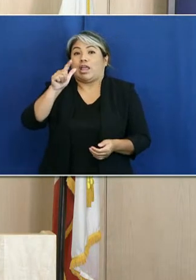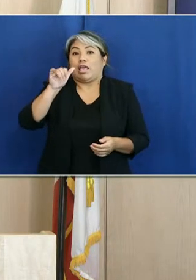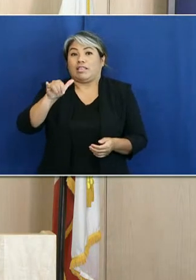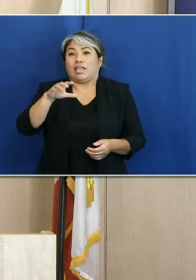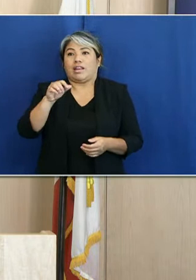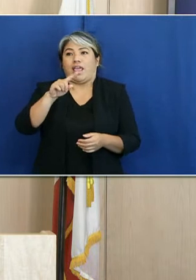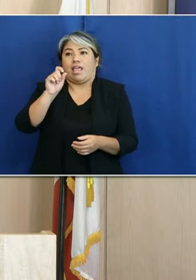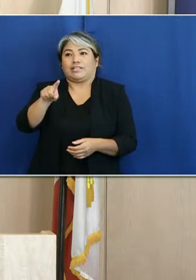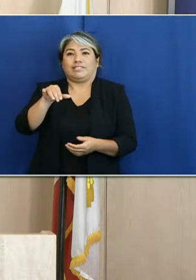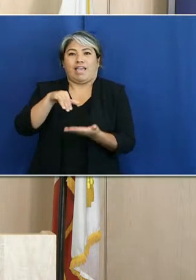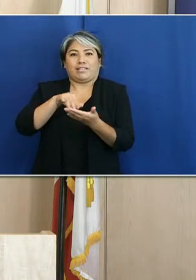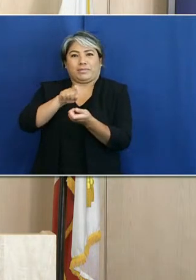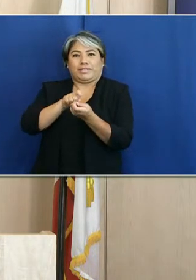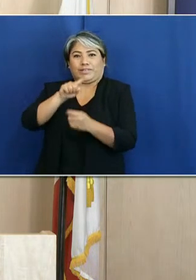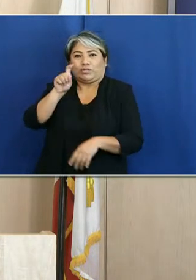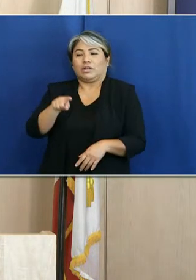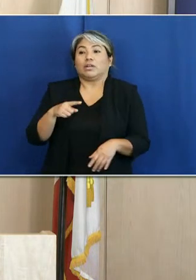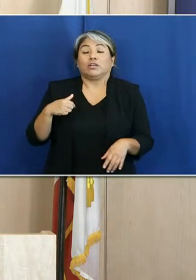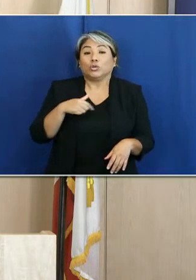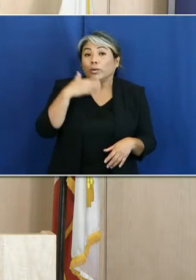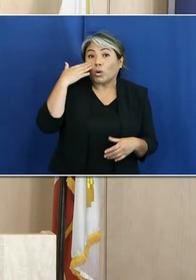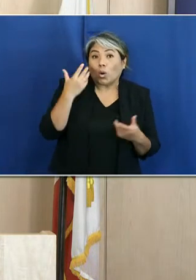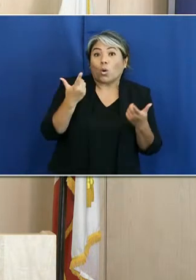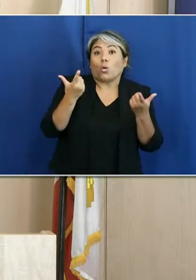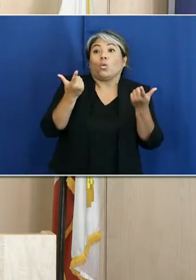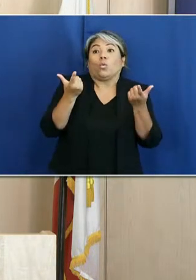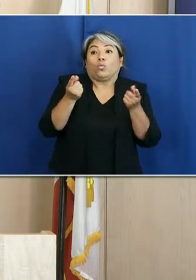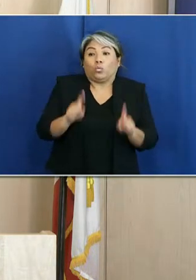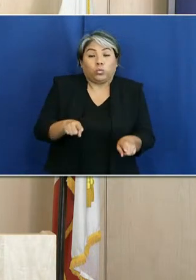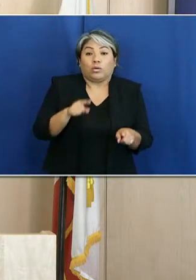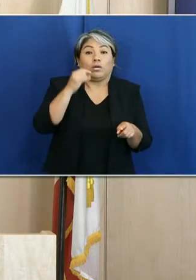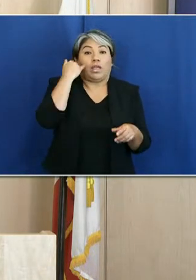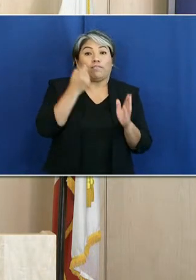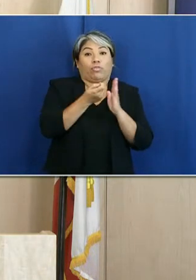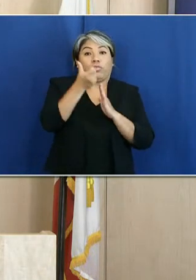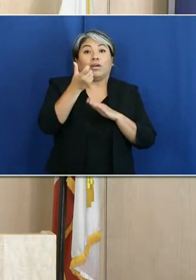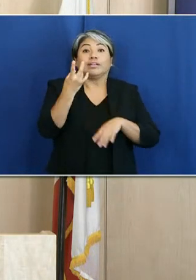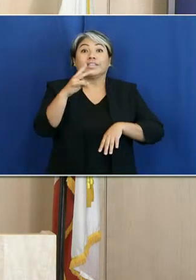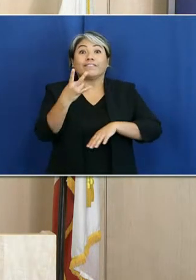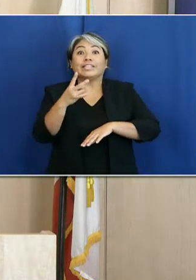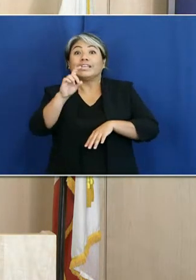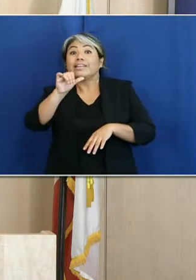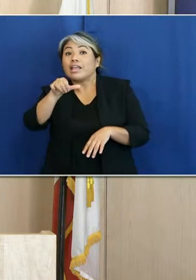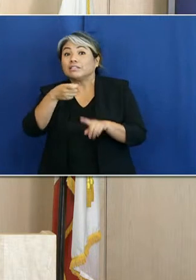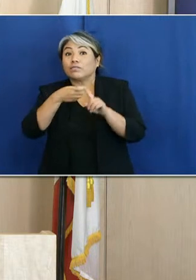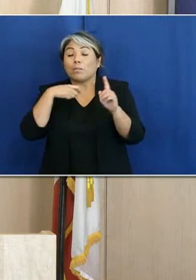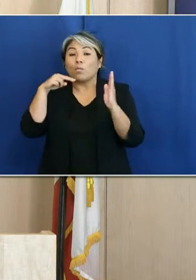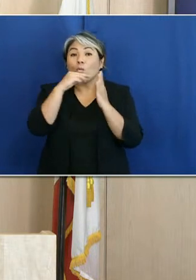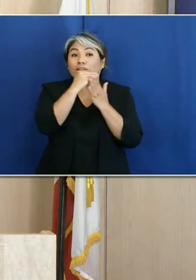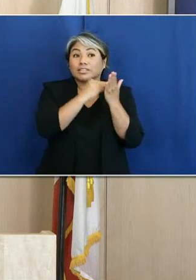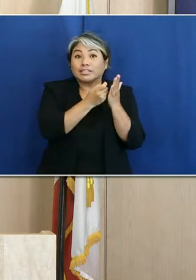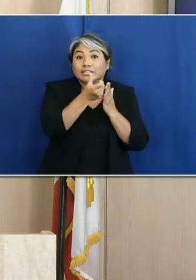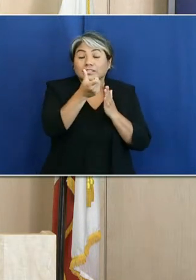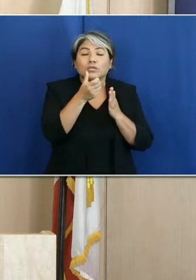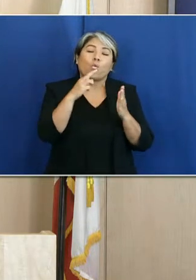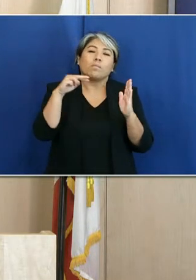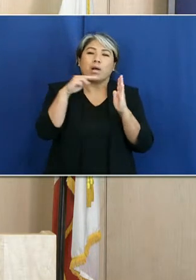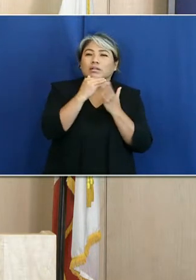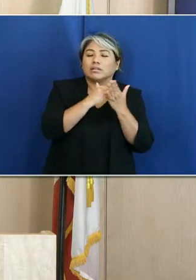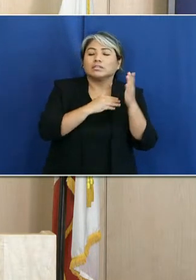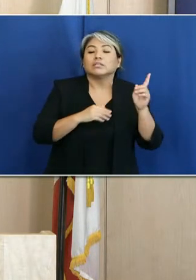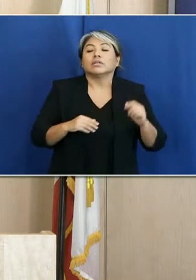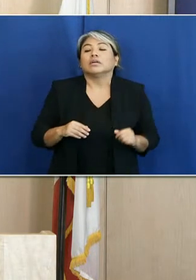very specific question in regards, we know what's going to happen if we're off for a total of 17 days off the watch list or off the monitor